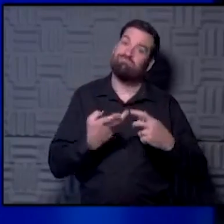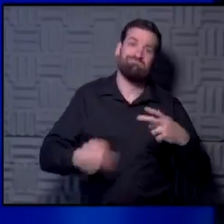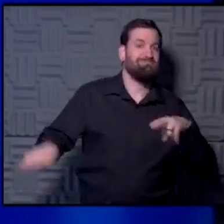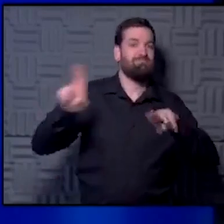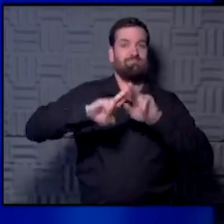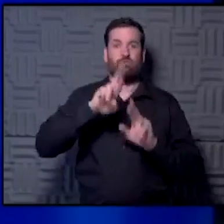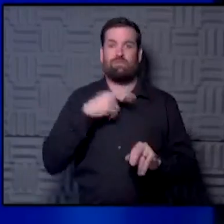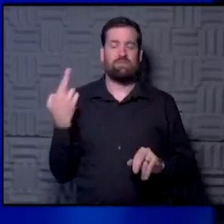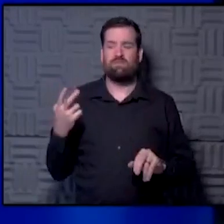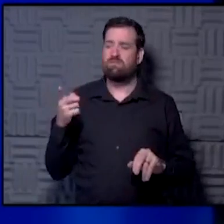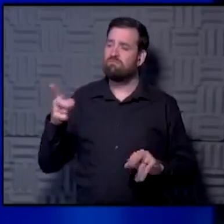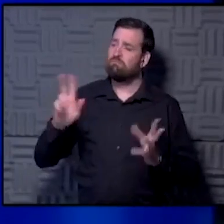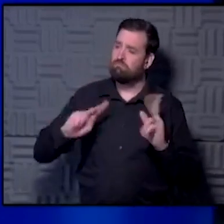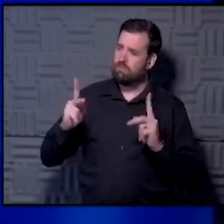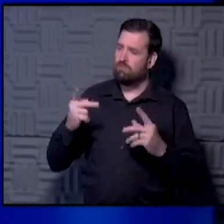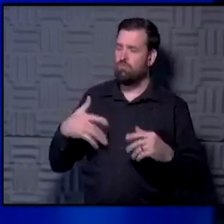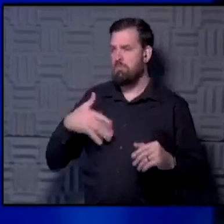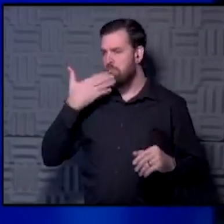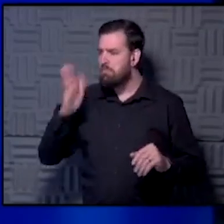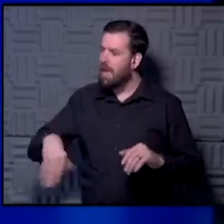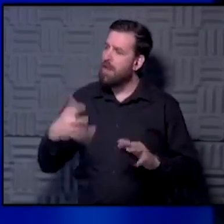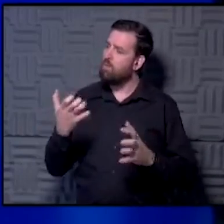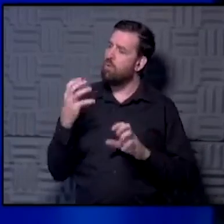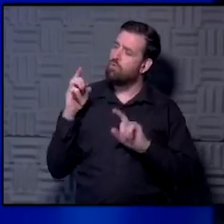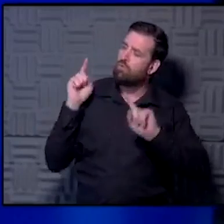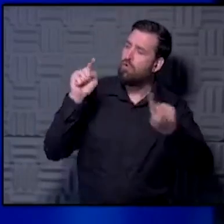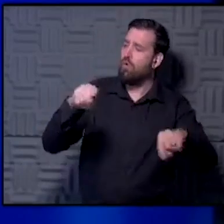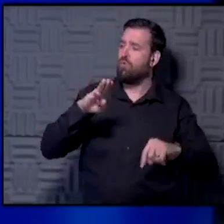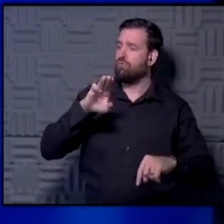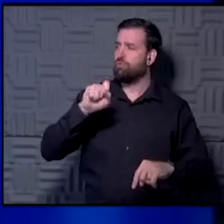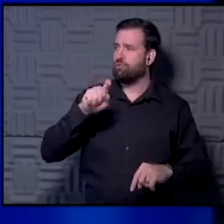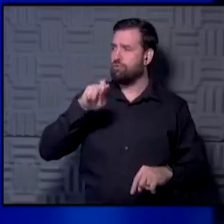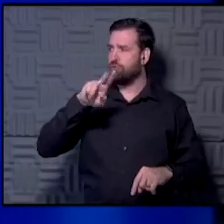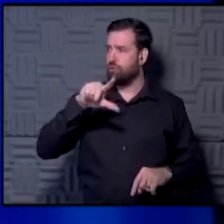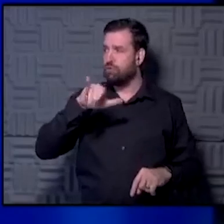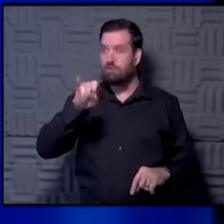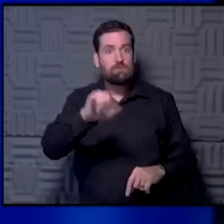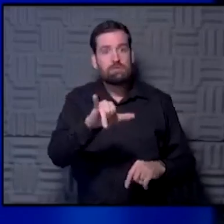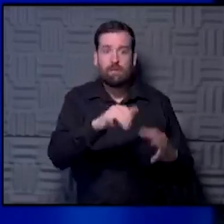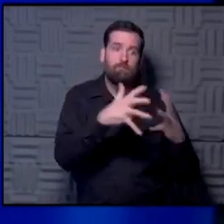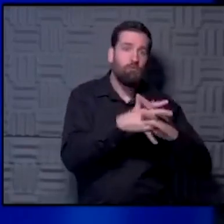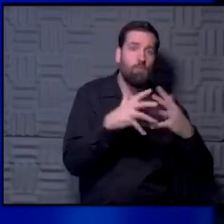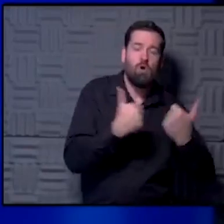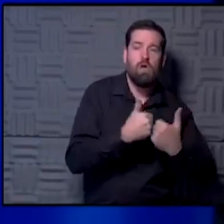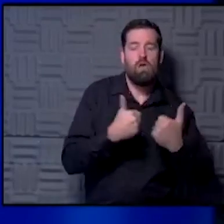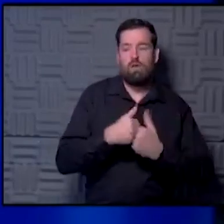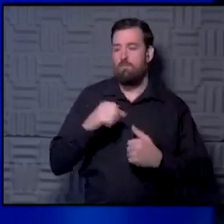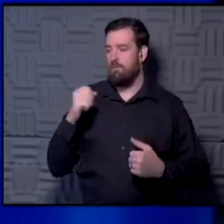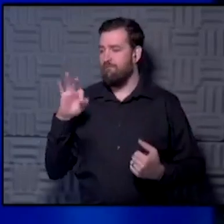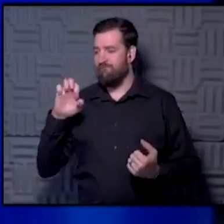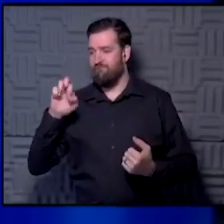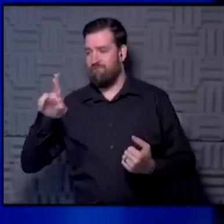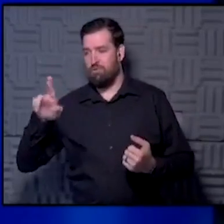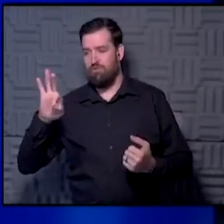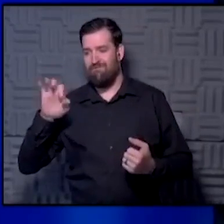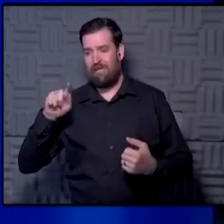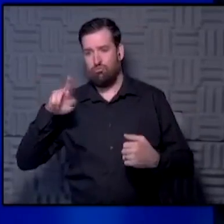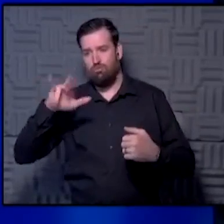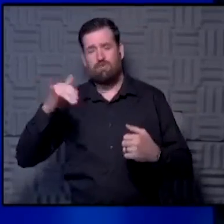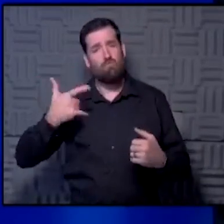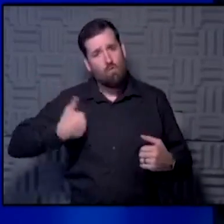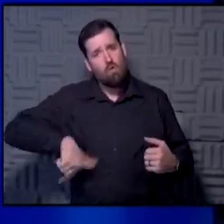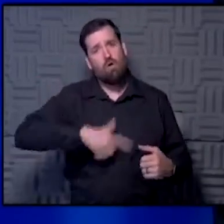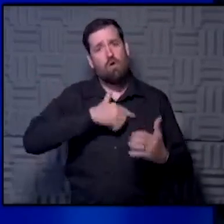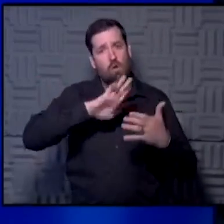that people are bags, they want to go to Sturgis and go hang out. I mean, that's kind of like going to the Fear Factor or a football game or what have you. Those are things we all want to